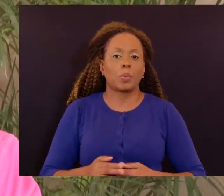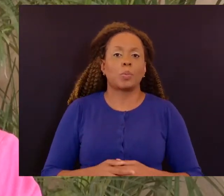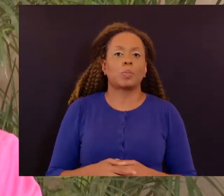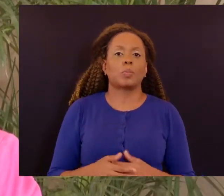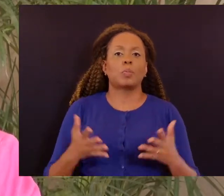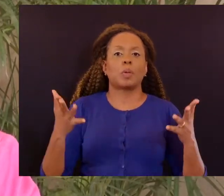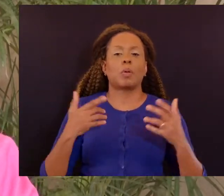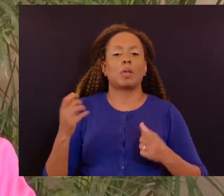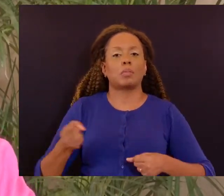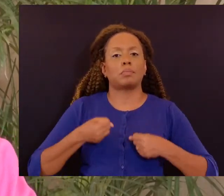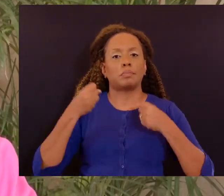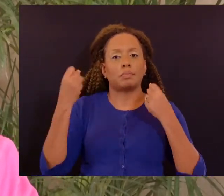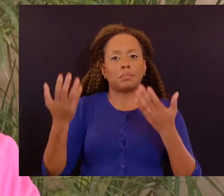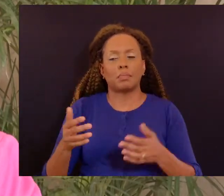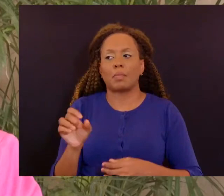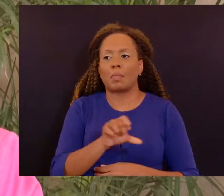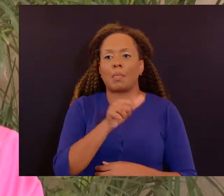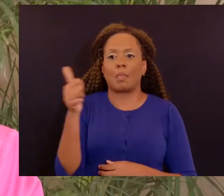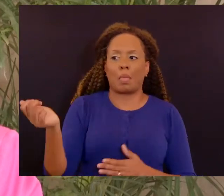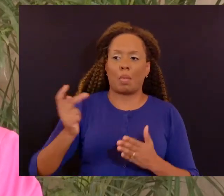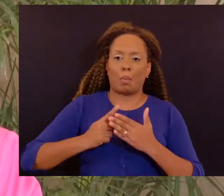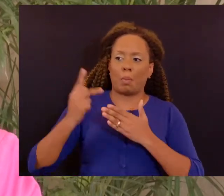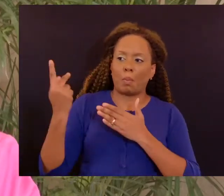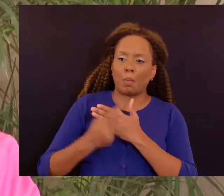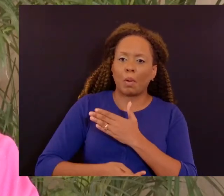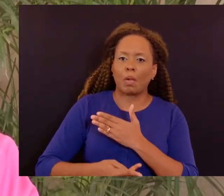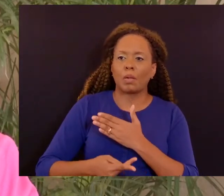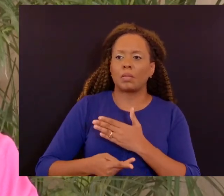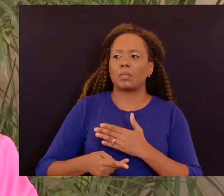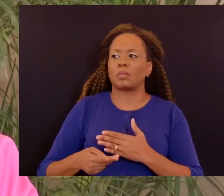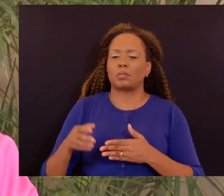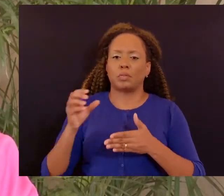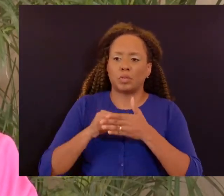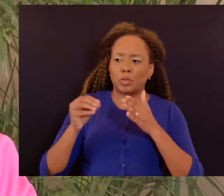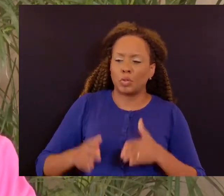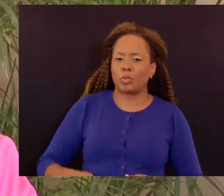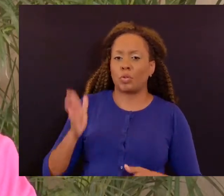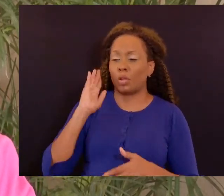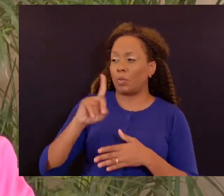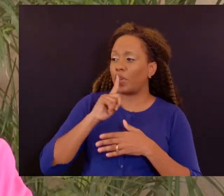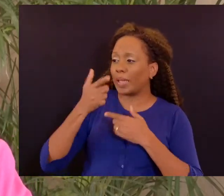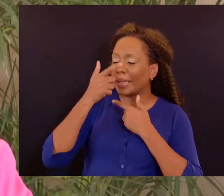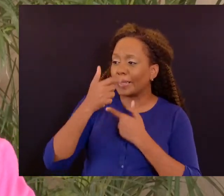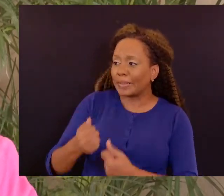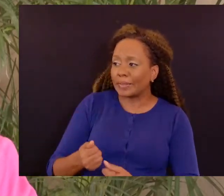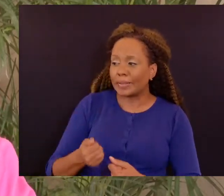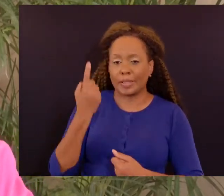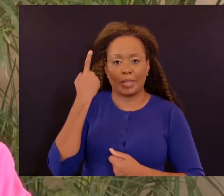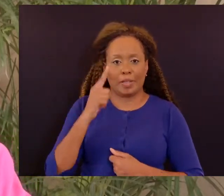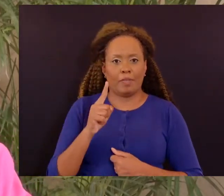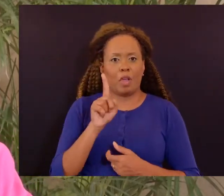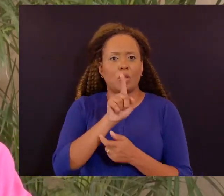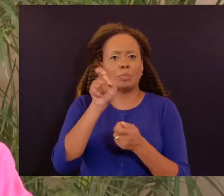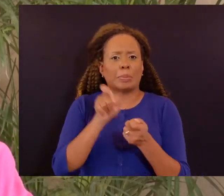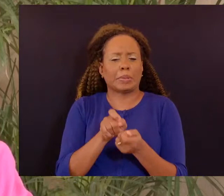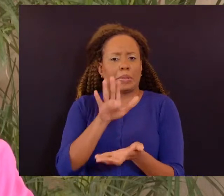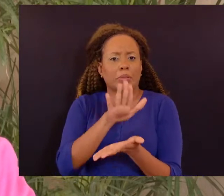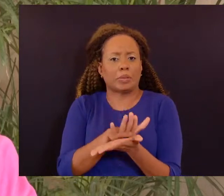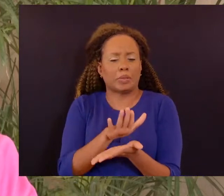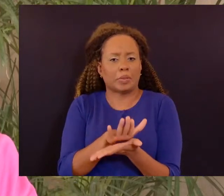provide alternative programming which is of interest to the students in the particular